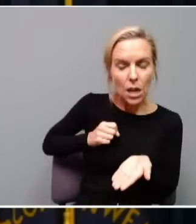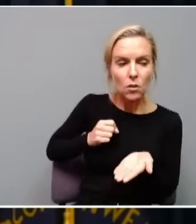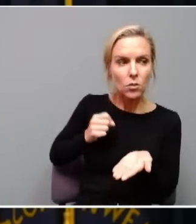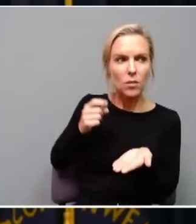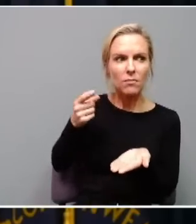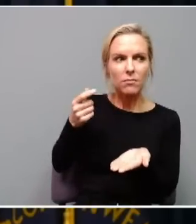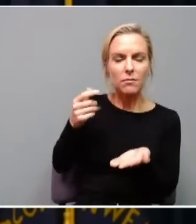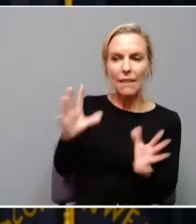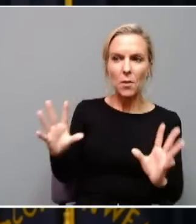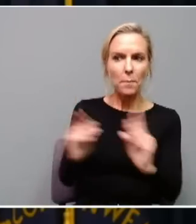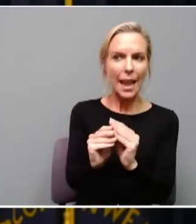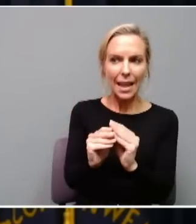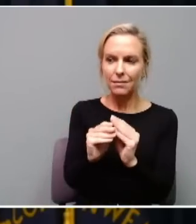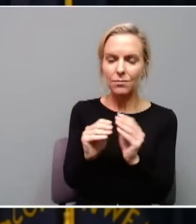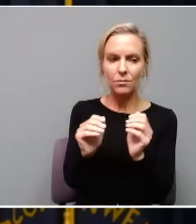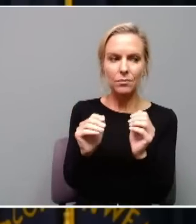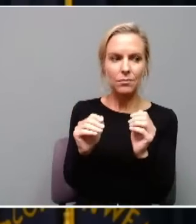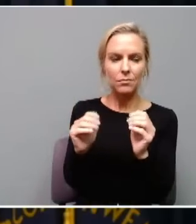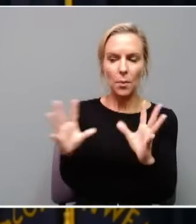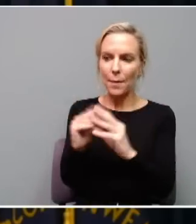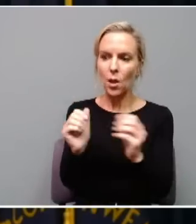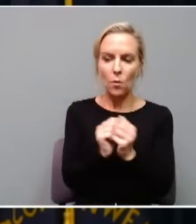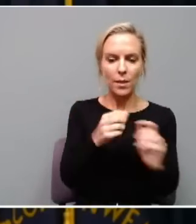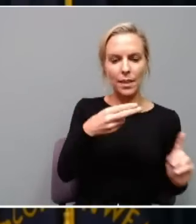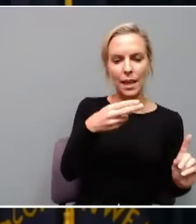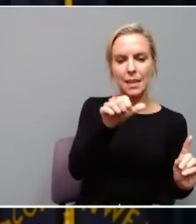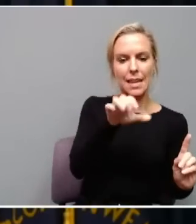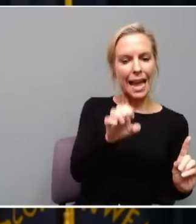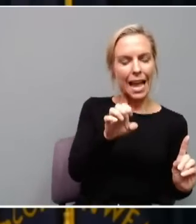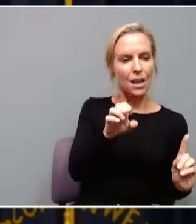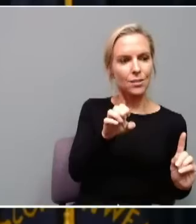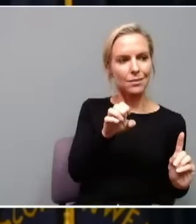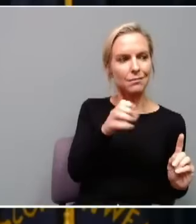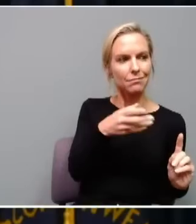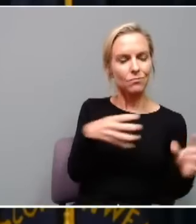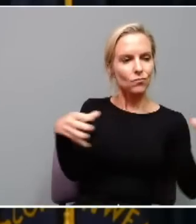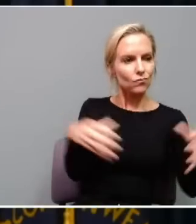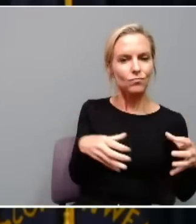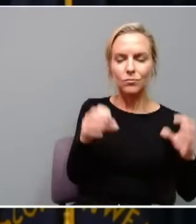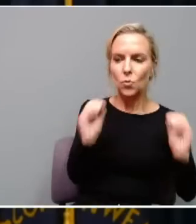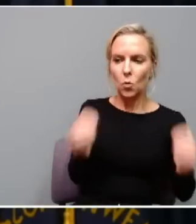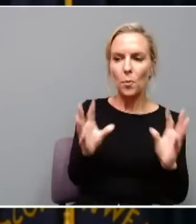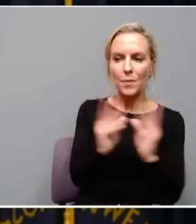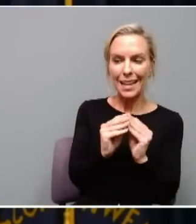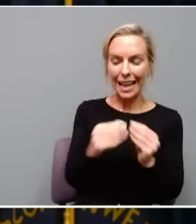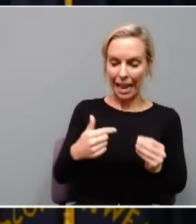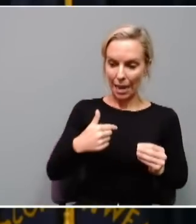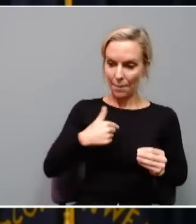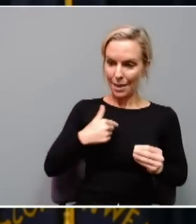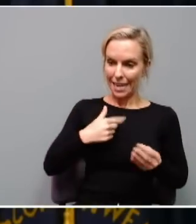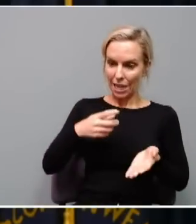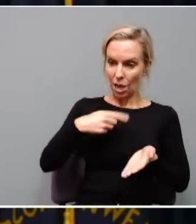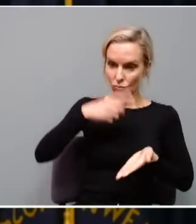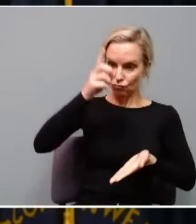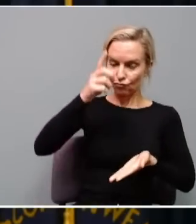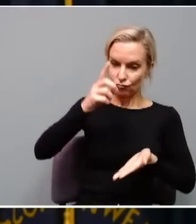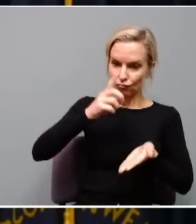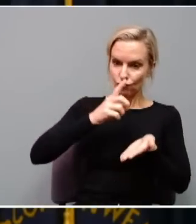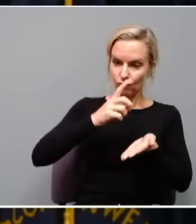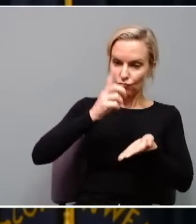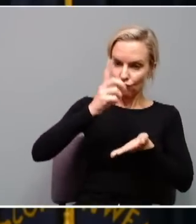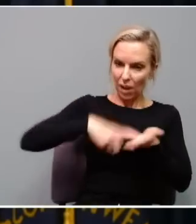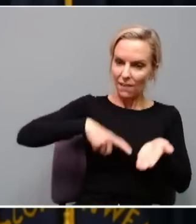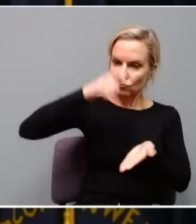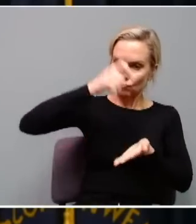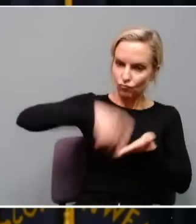at all at this point. And in this last one, I even drafted the call and showed it to them. And they looked over